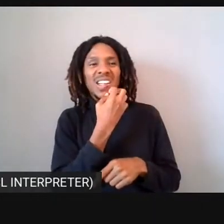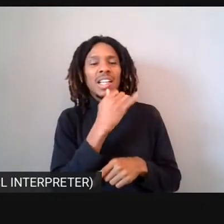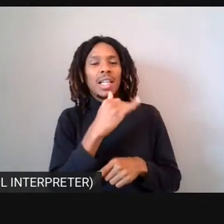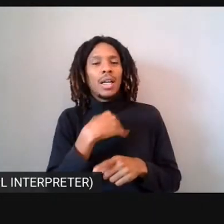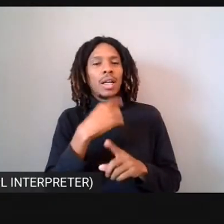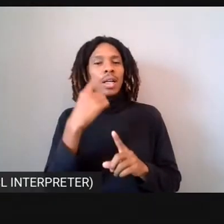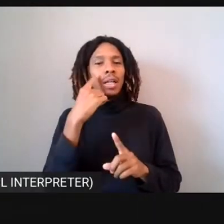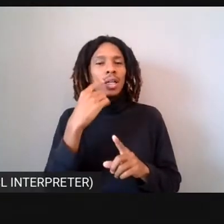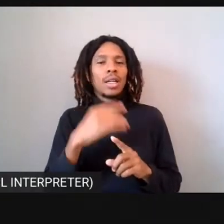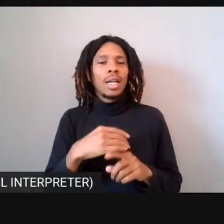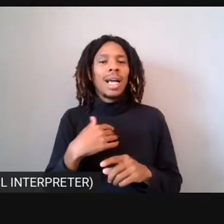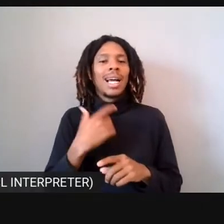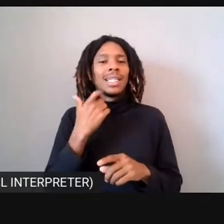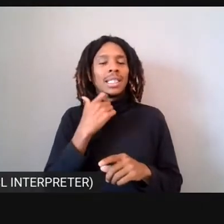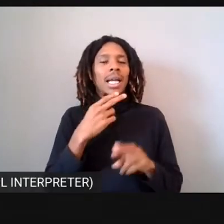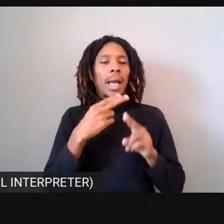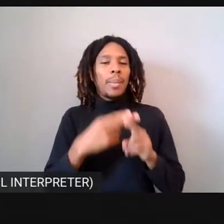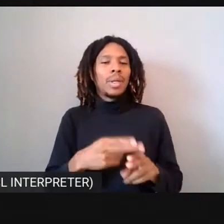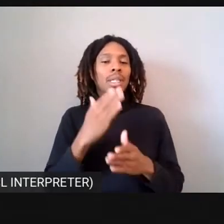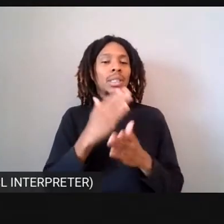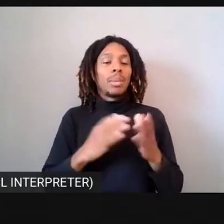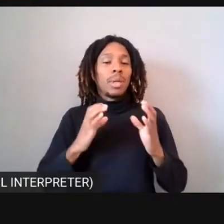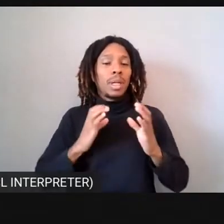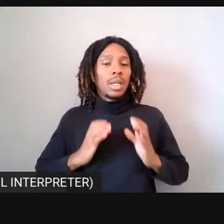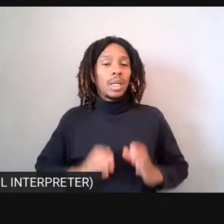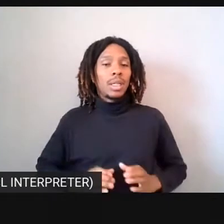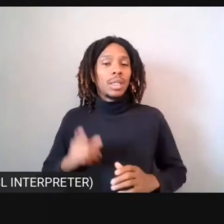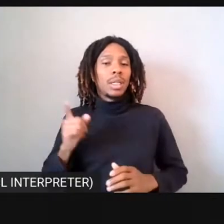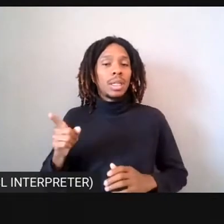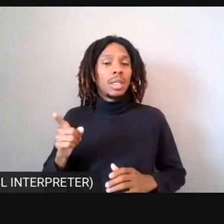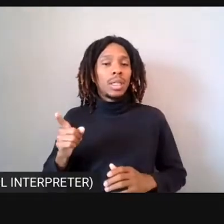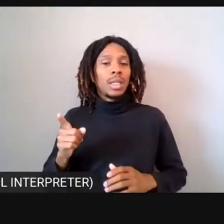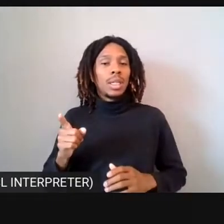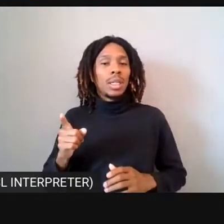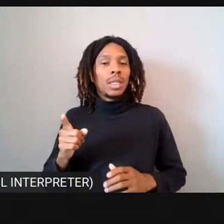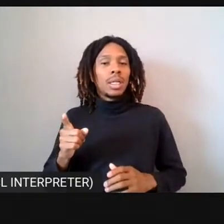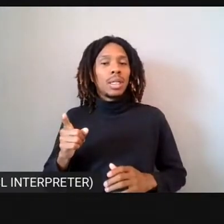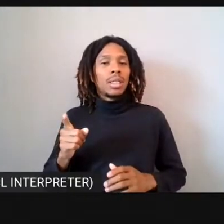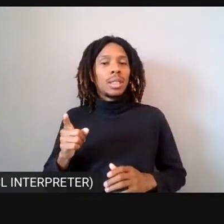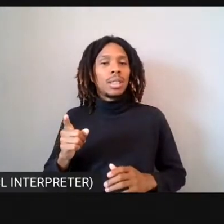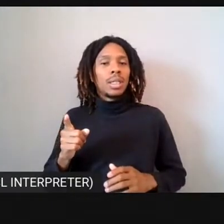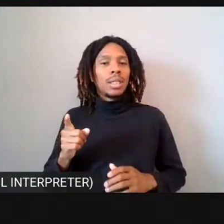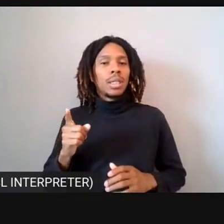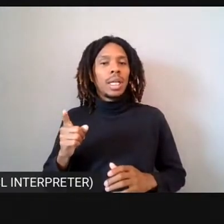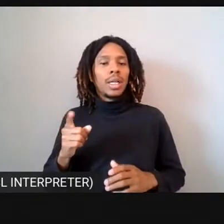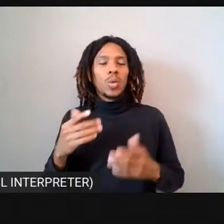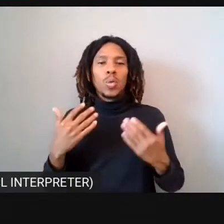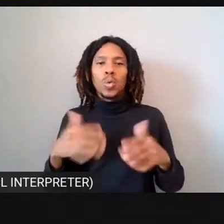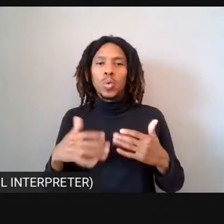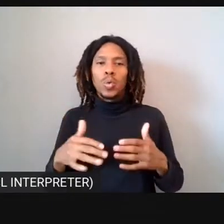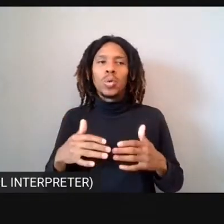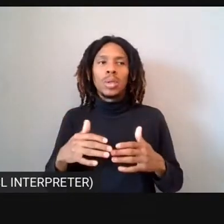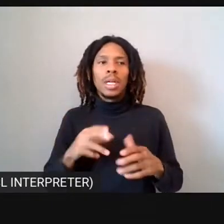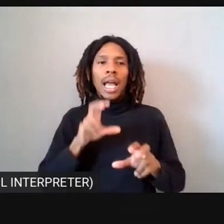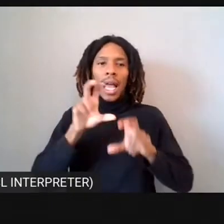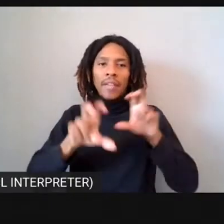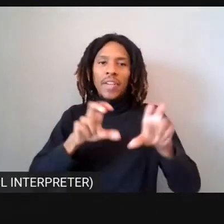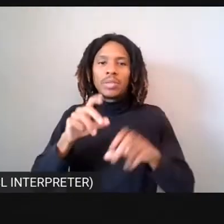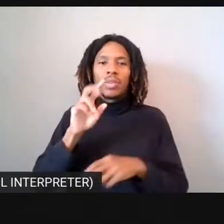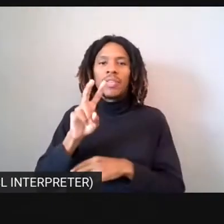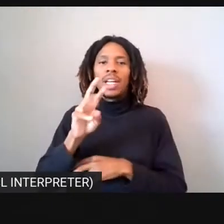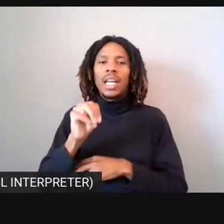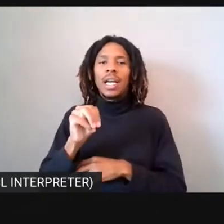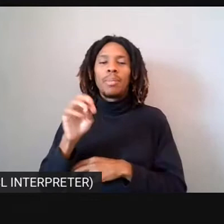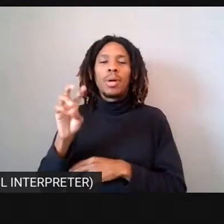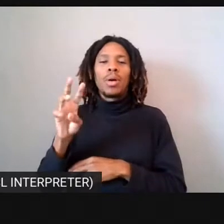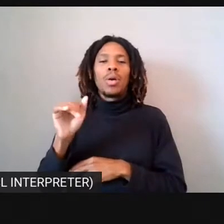did mention, some of our customers had made very significant investments into VMware on-premises.